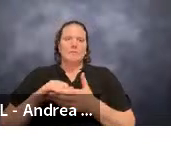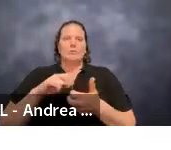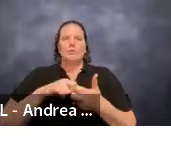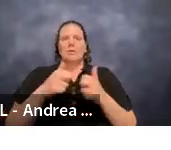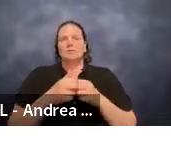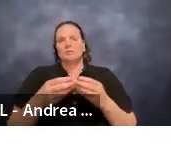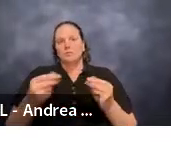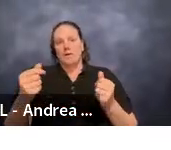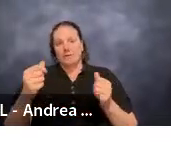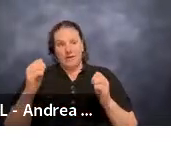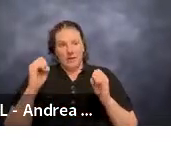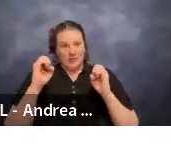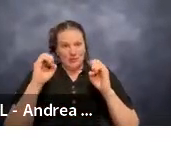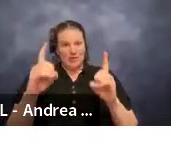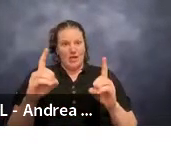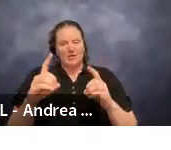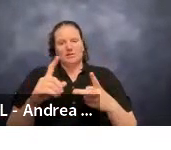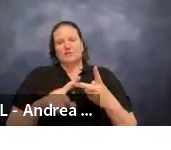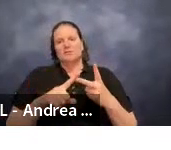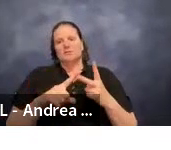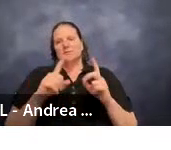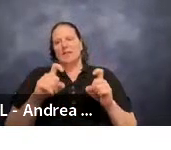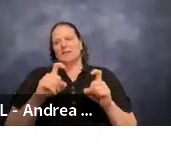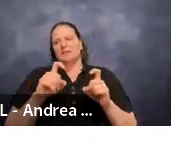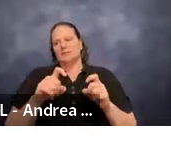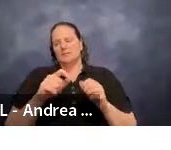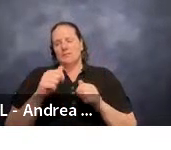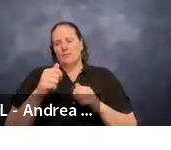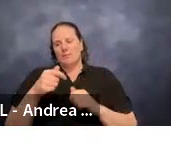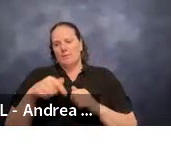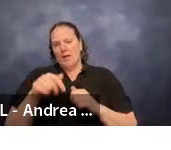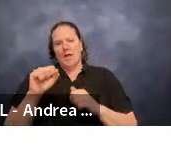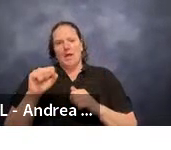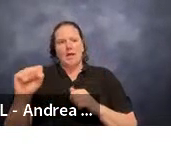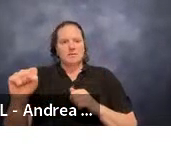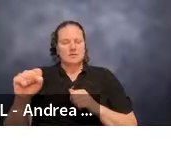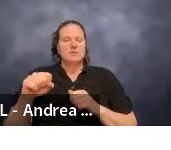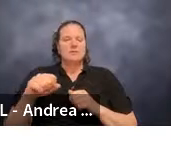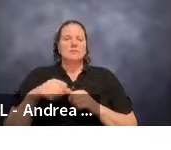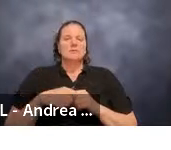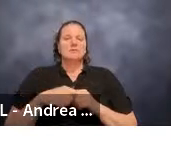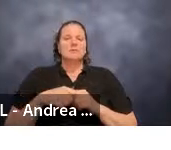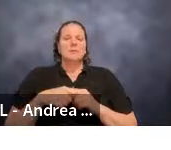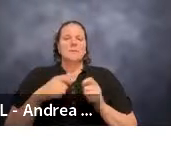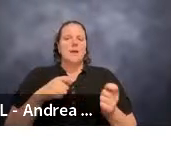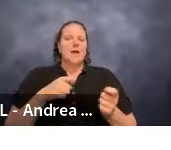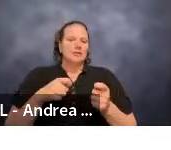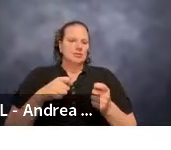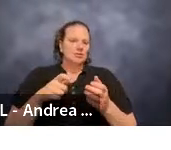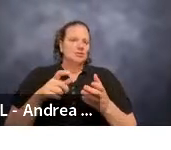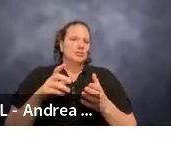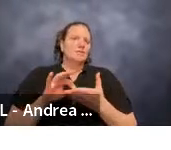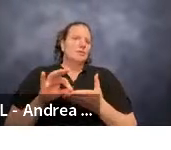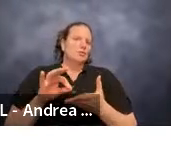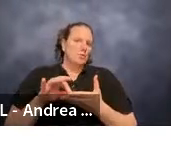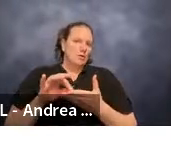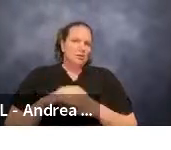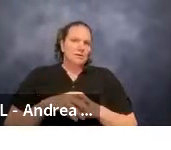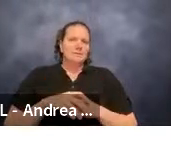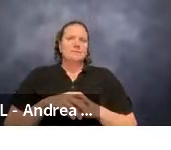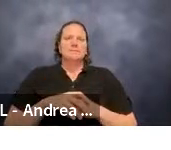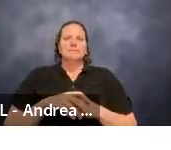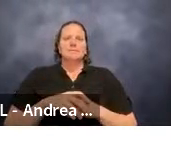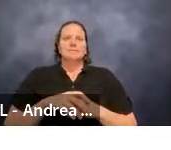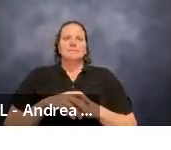we educate, we test passes, we manage inventory, we do image review, we do civil